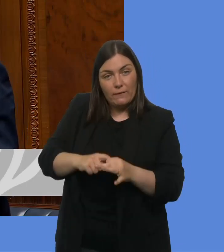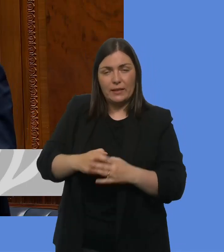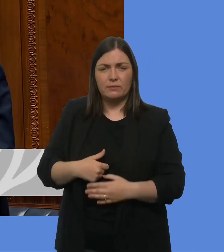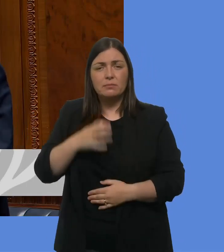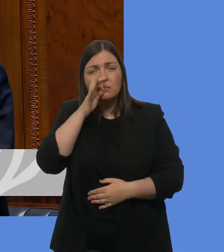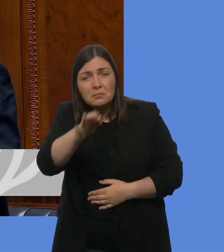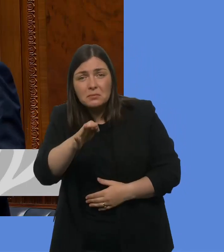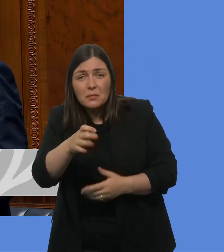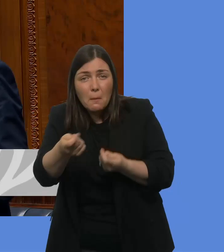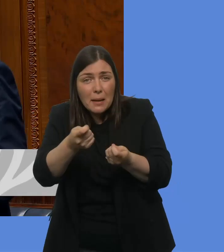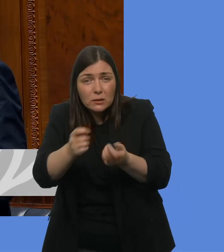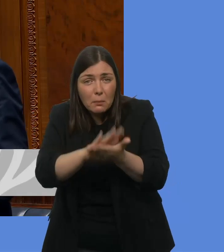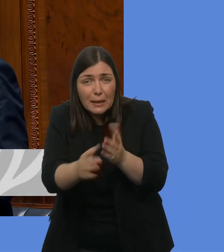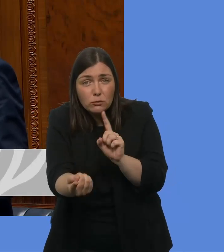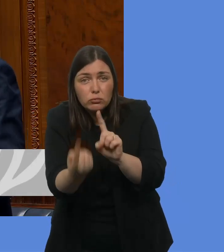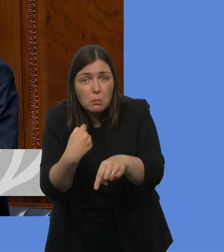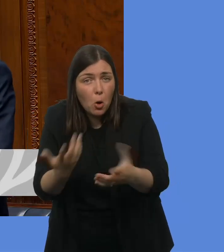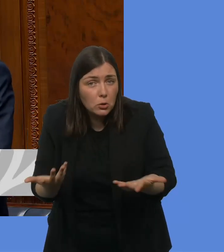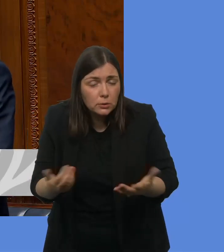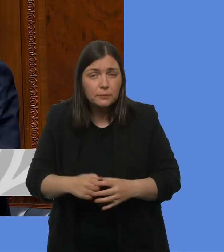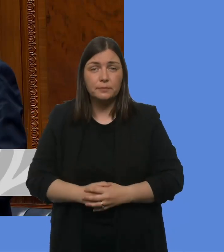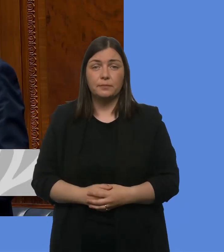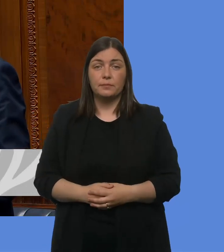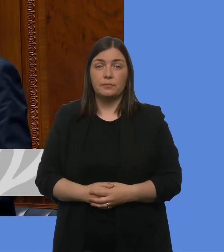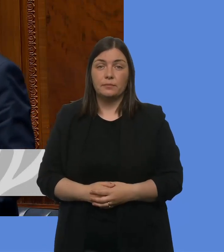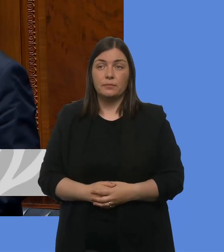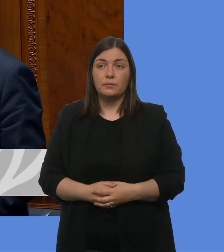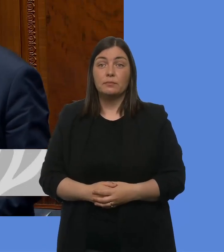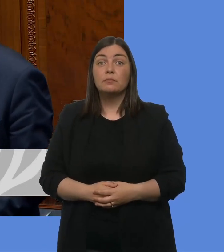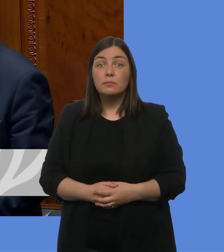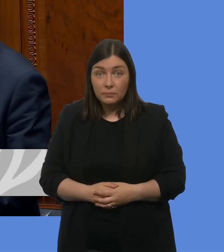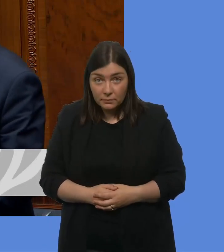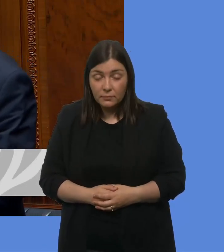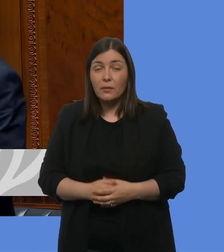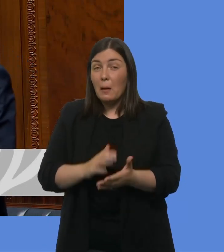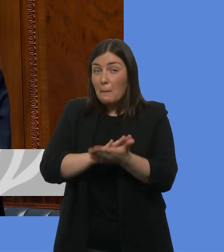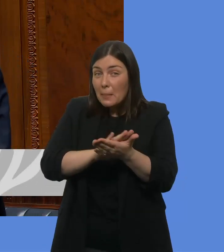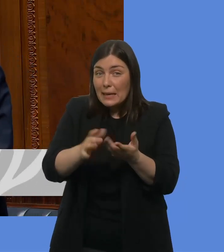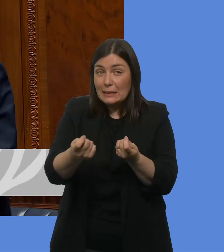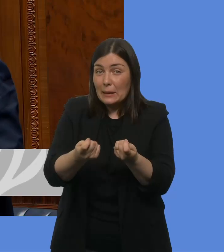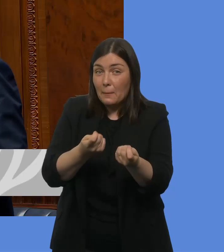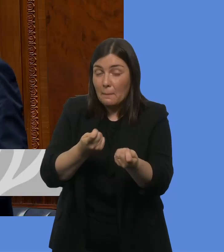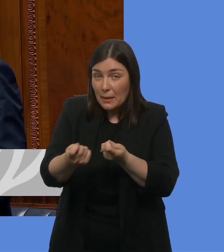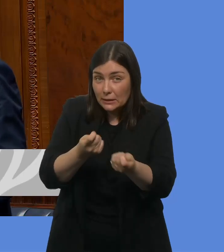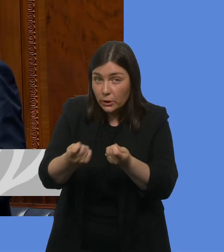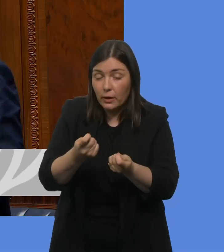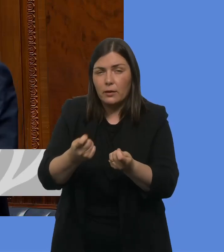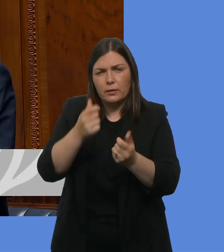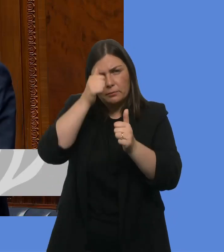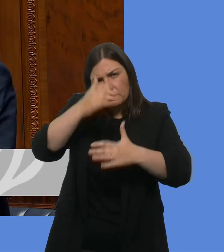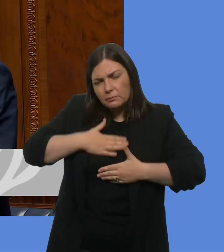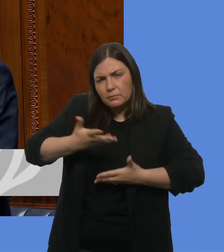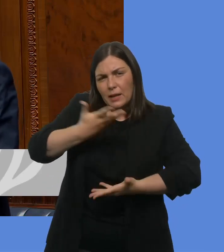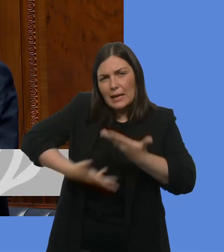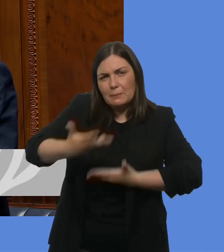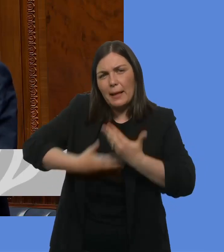doing to get us to that point. And finally, while he is responding to that point, can he also take the opportunity to explain why the support